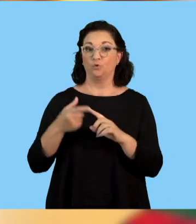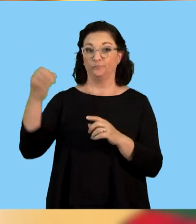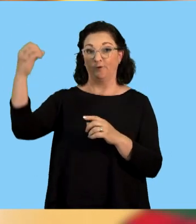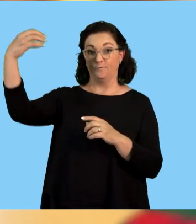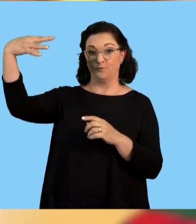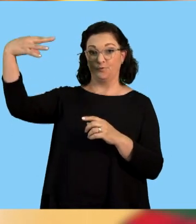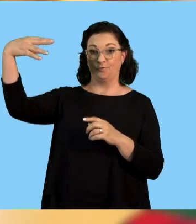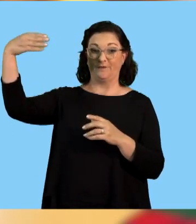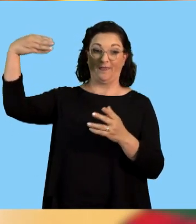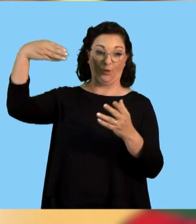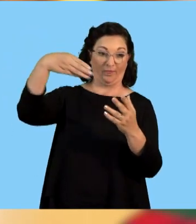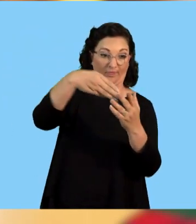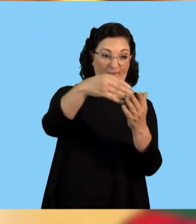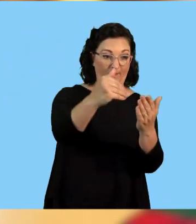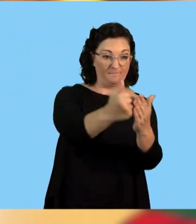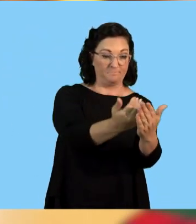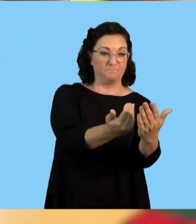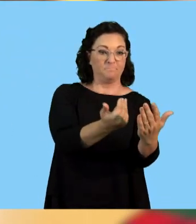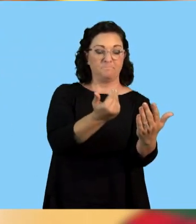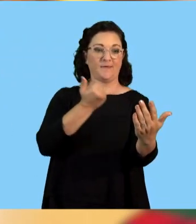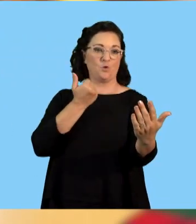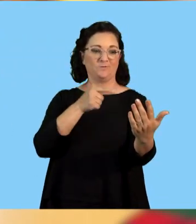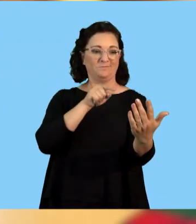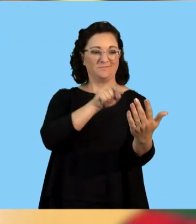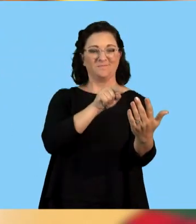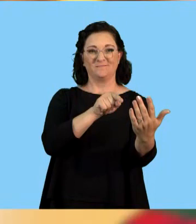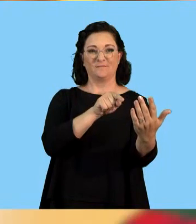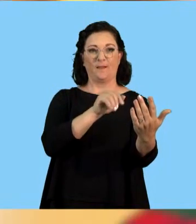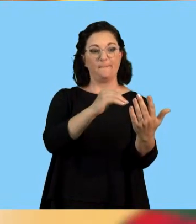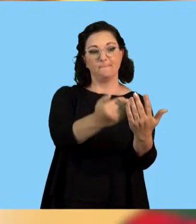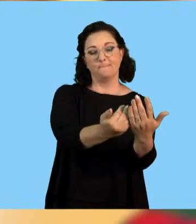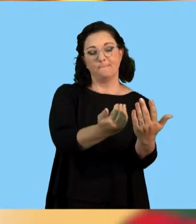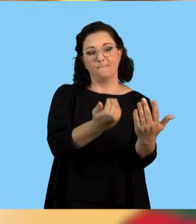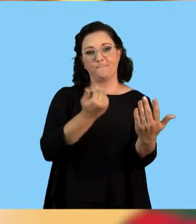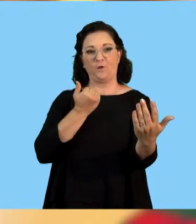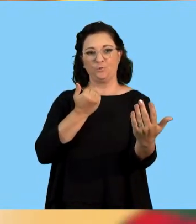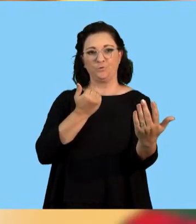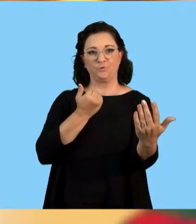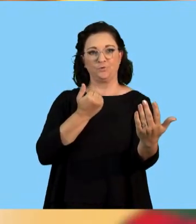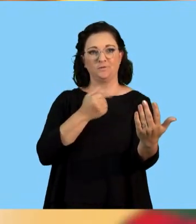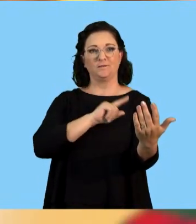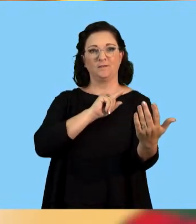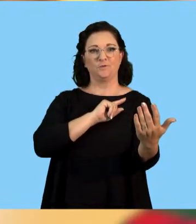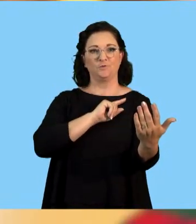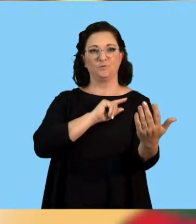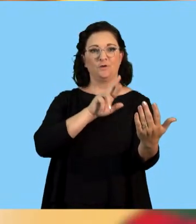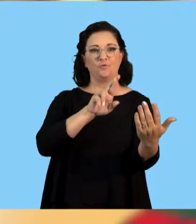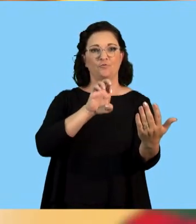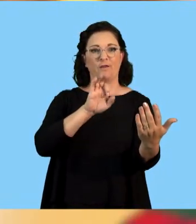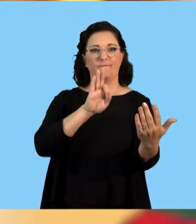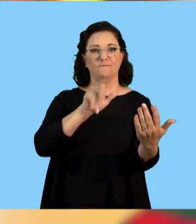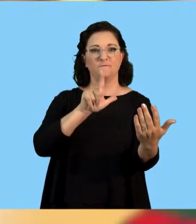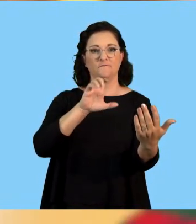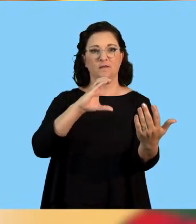coming from the source goes into the object, bounces off the surface. That bouncing back of light, that's what is called